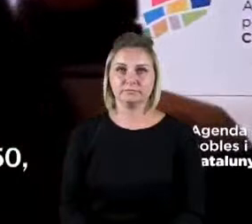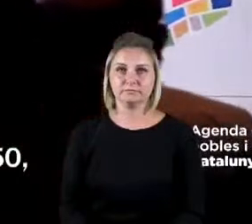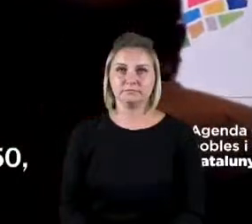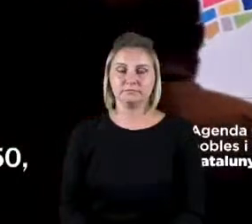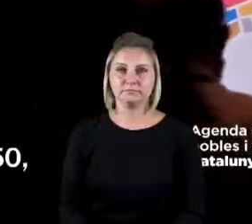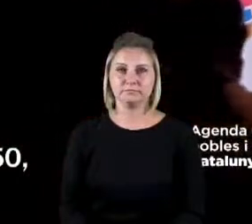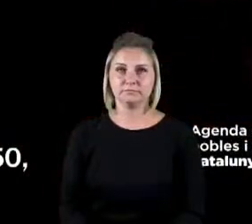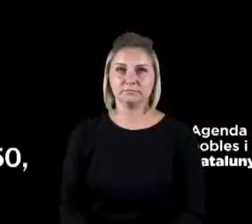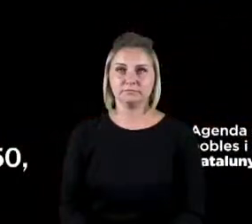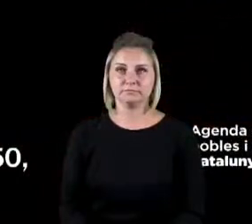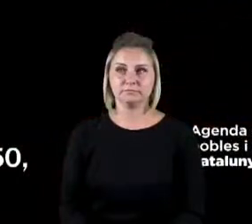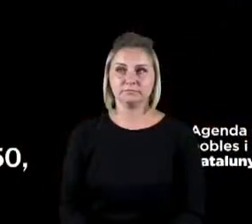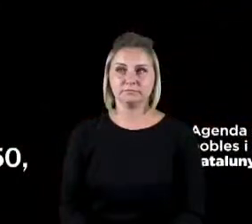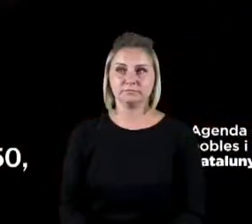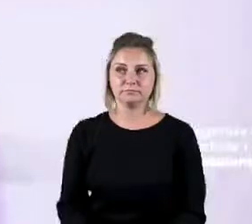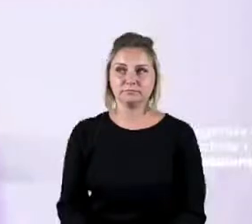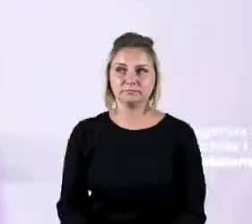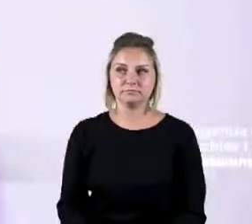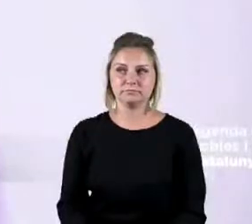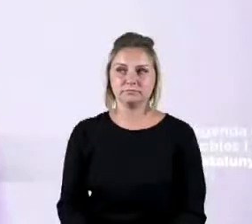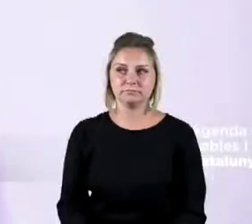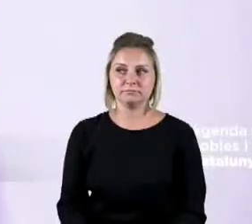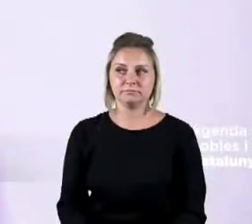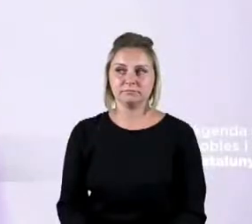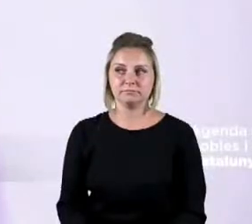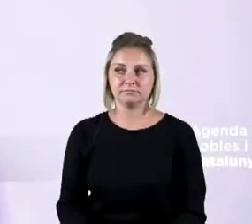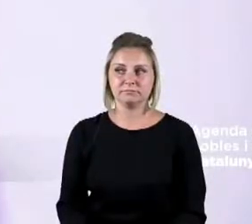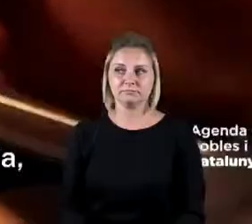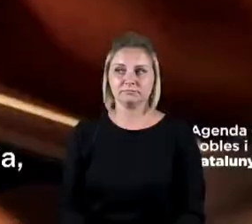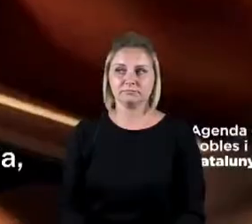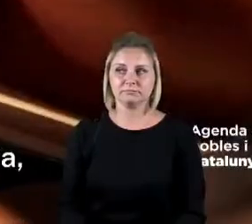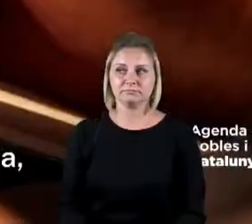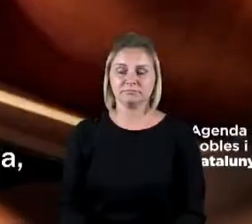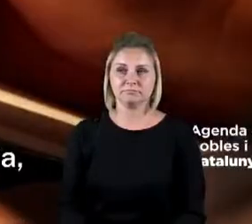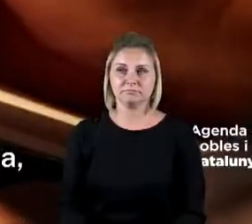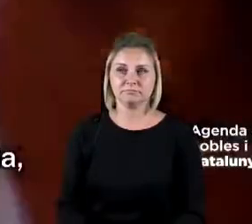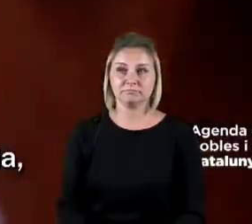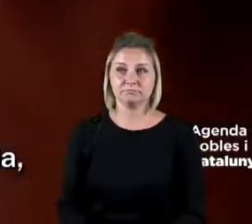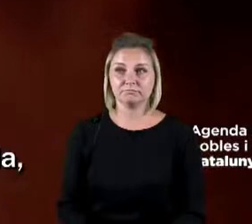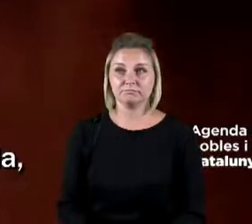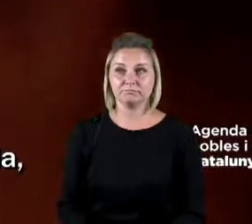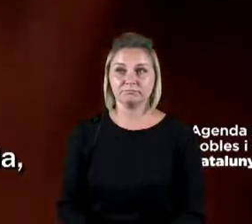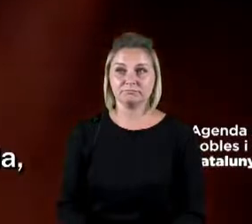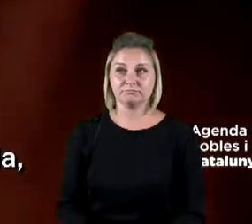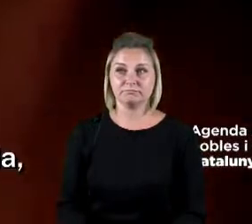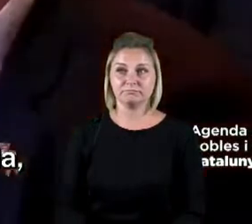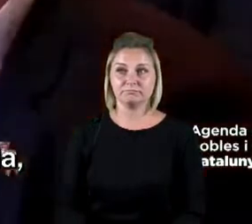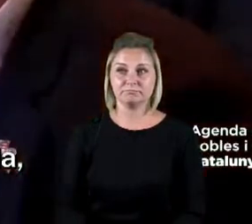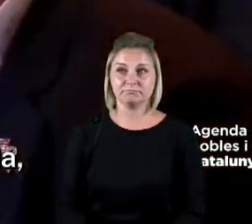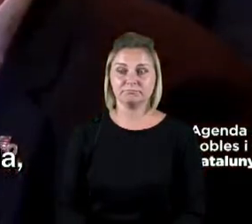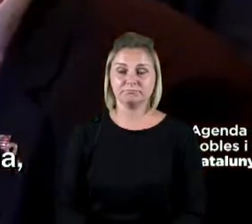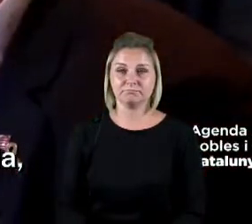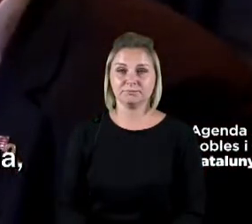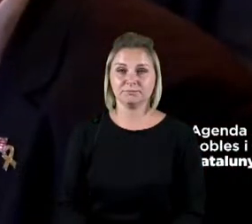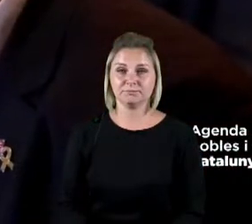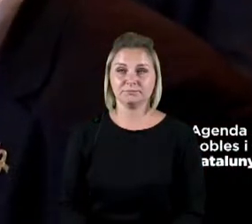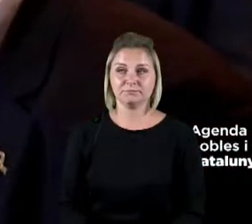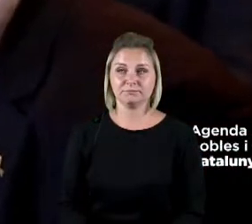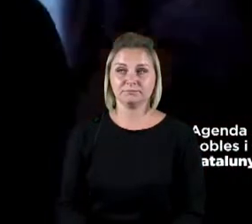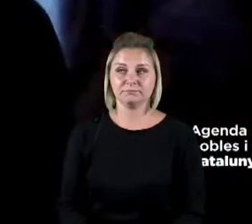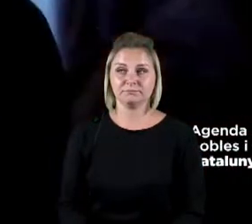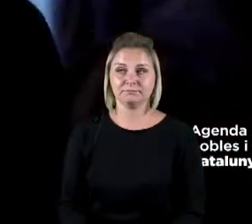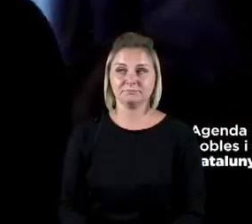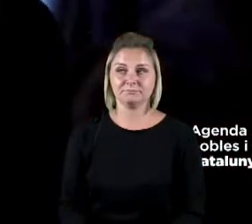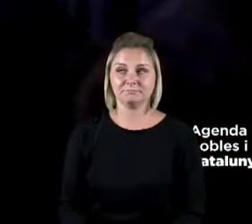Aquesta agenda dels pobles i ciutats 2050 persegueix un gran objectiu, el d'una Catalunya digital, climàticament